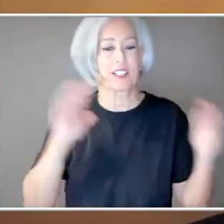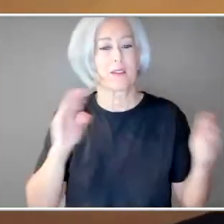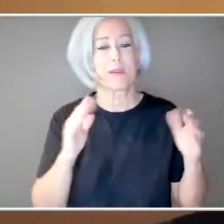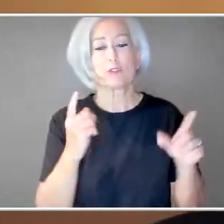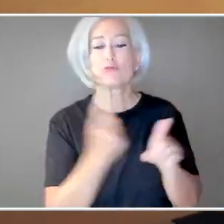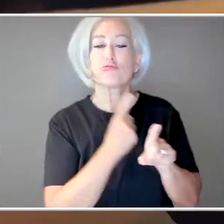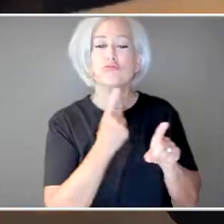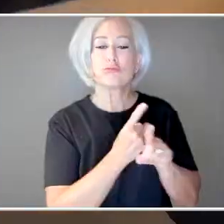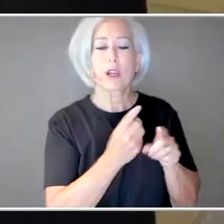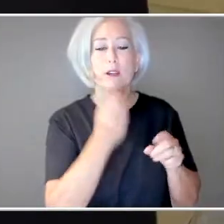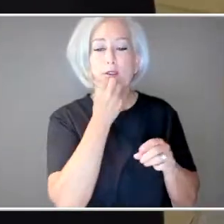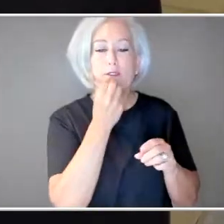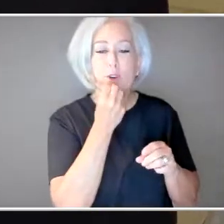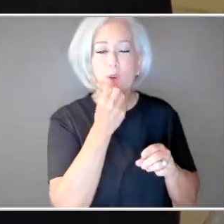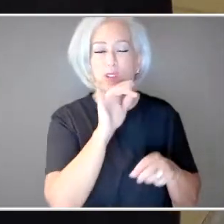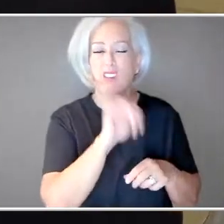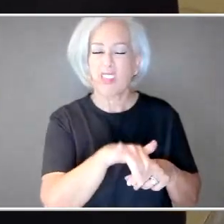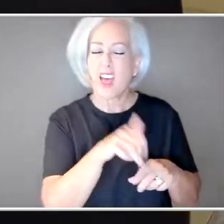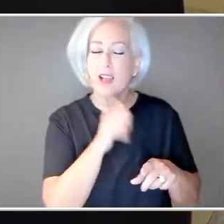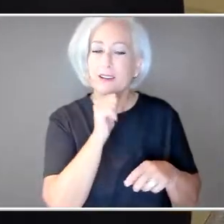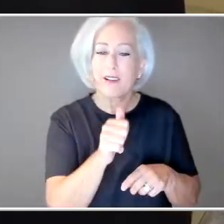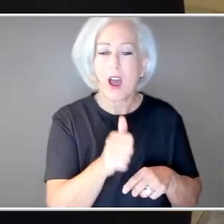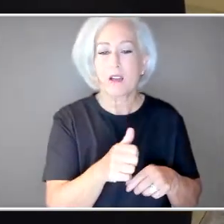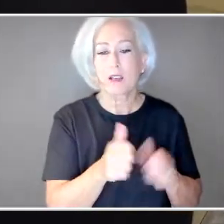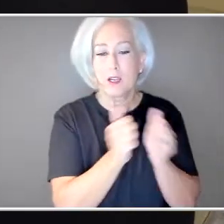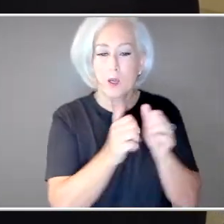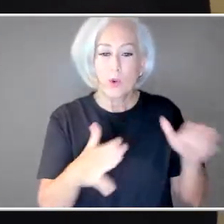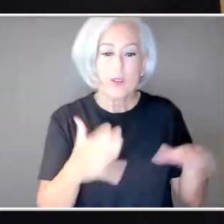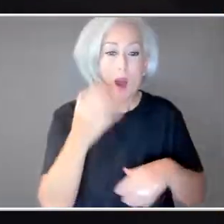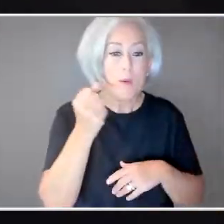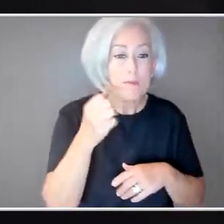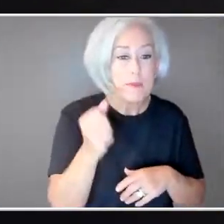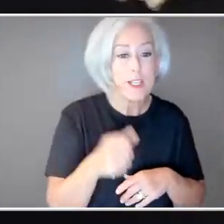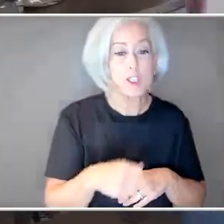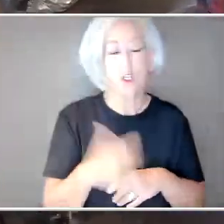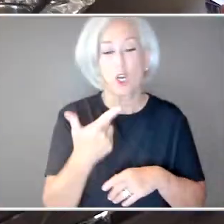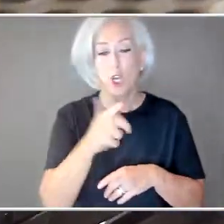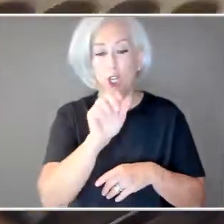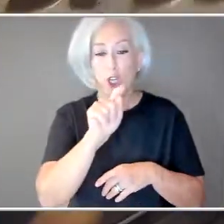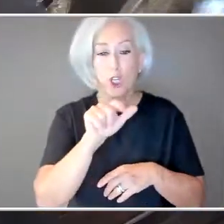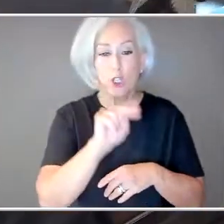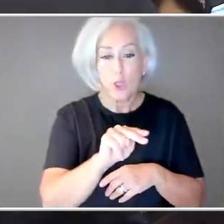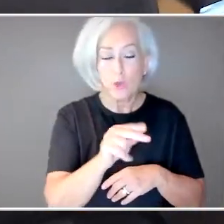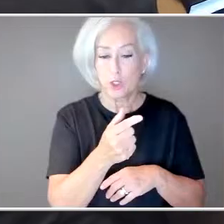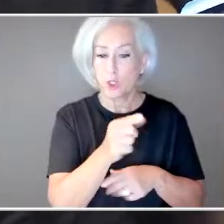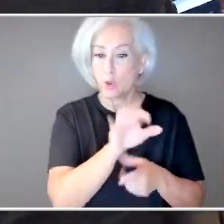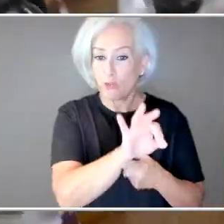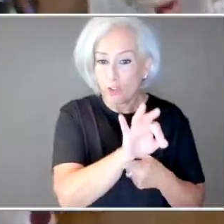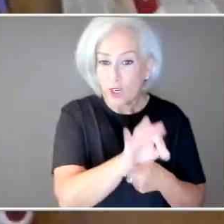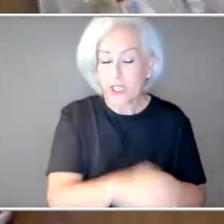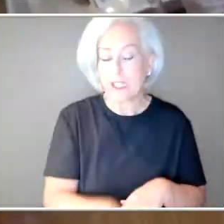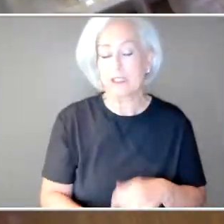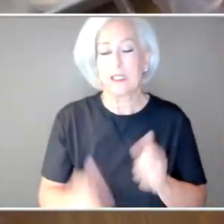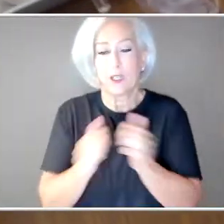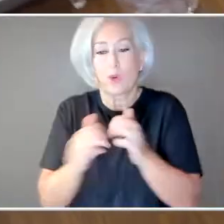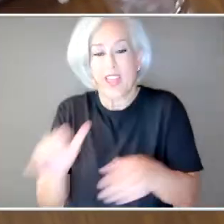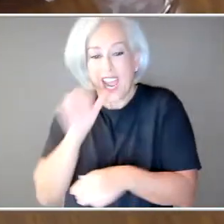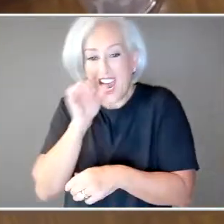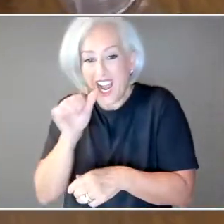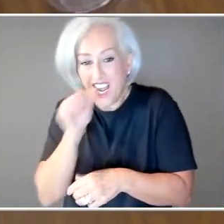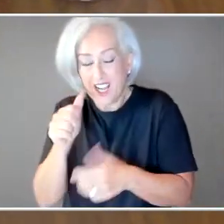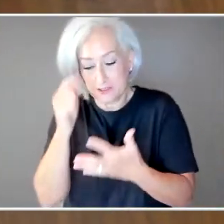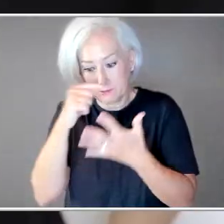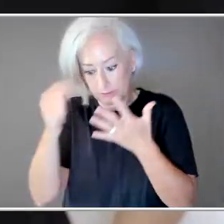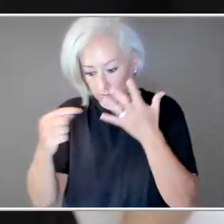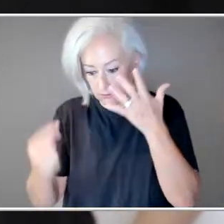gluten-free or milk-free or peanut-free or top 9-free. That looks so good. That looks so good. So Dr. Love reached